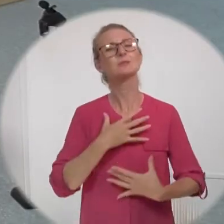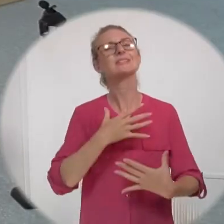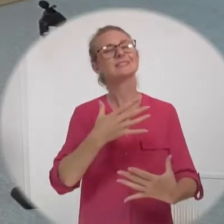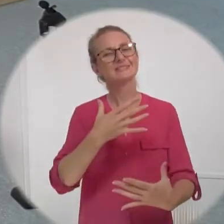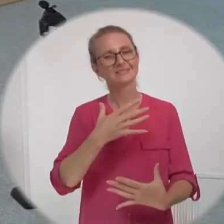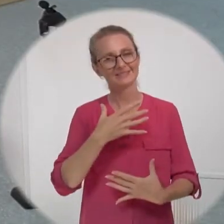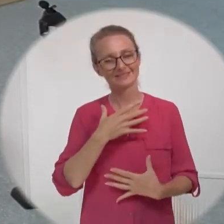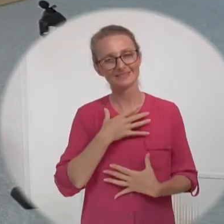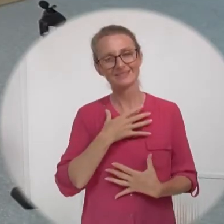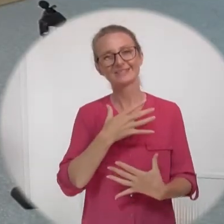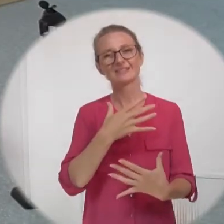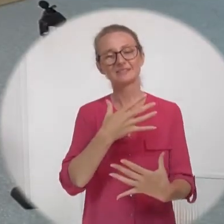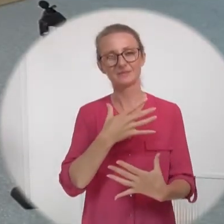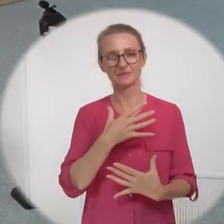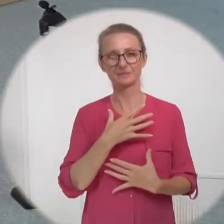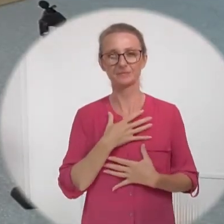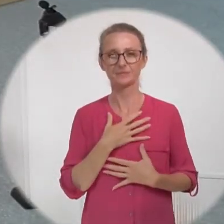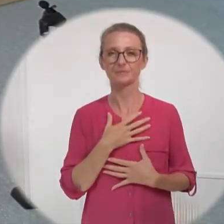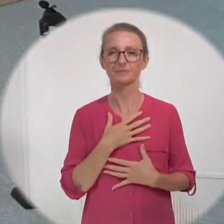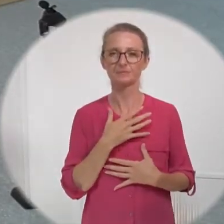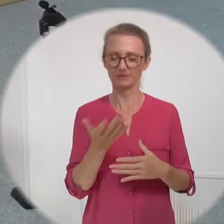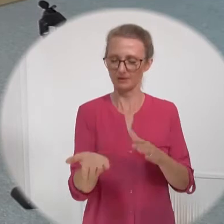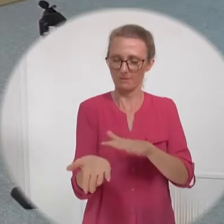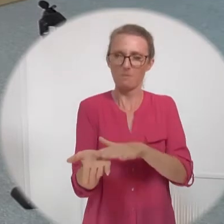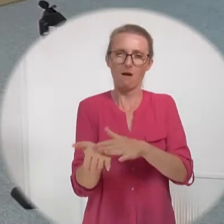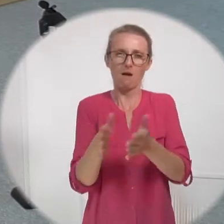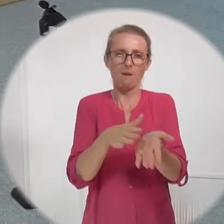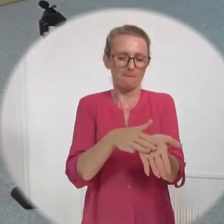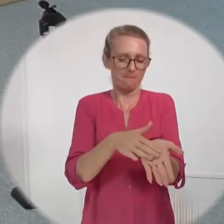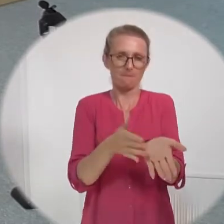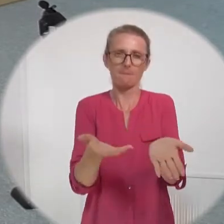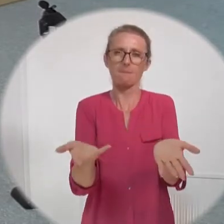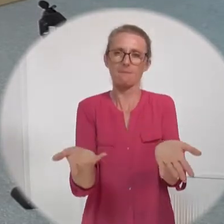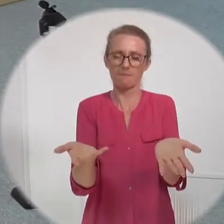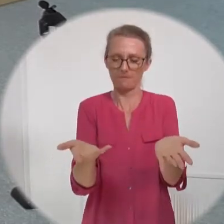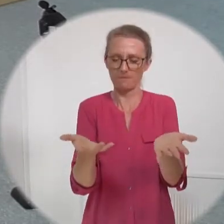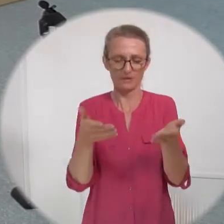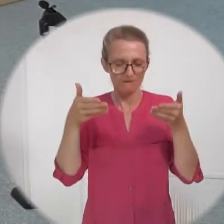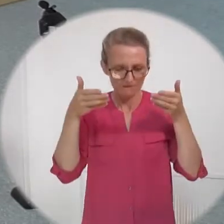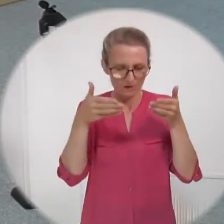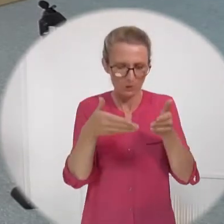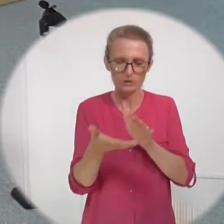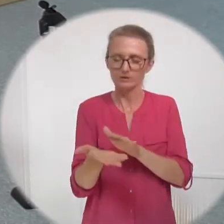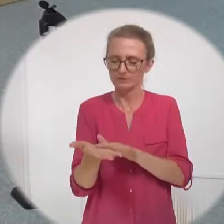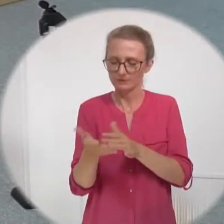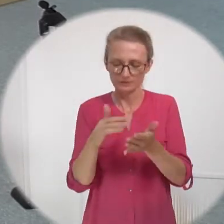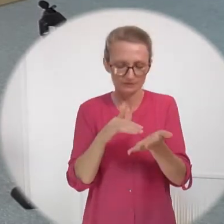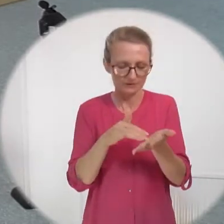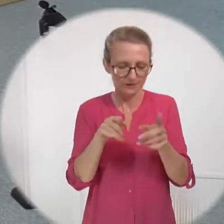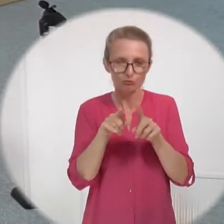Notice the palms of your hands and think soft and relaxed thoughts in them.